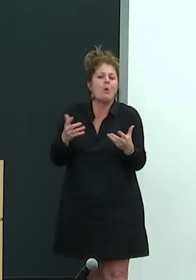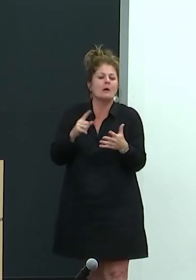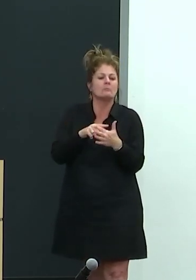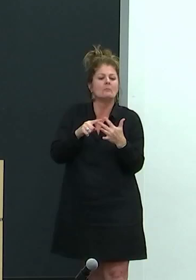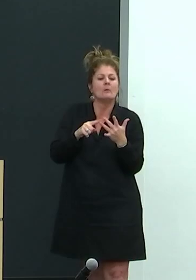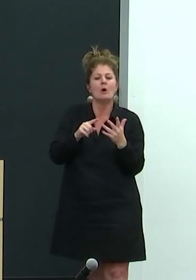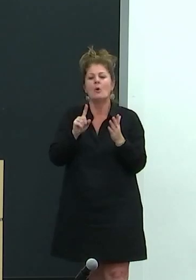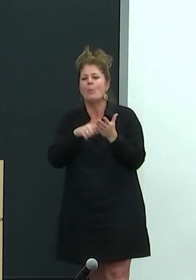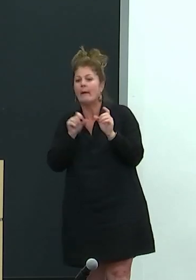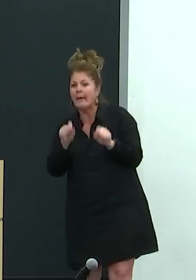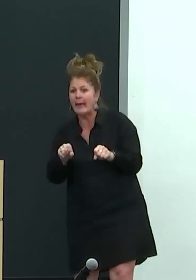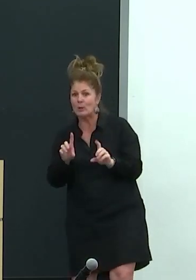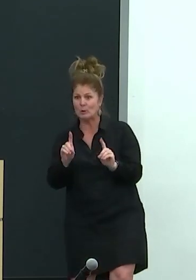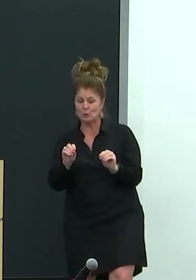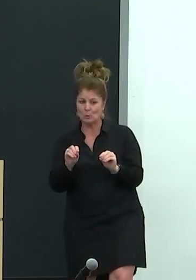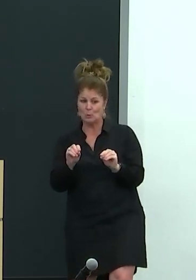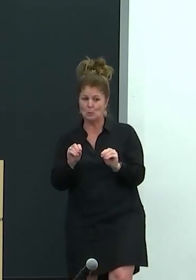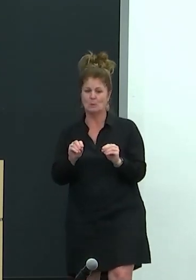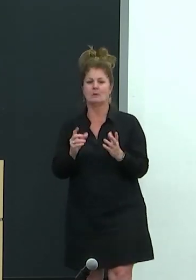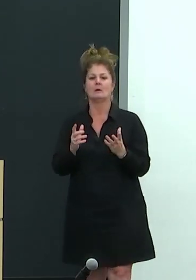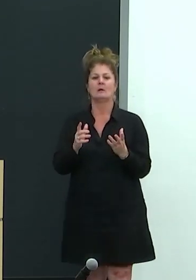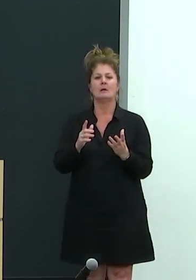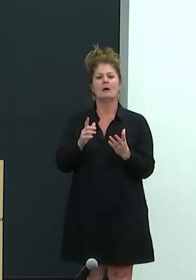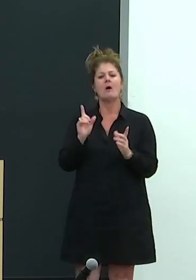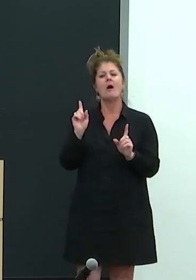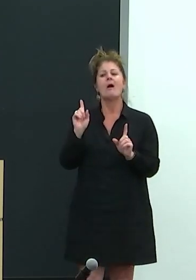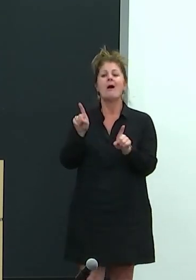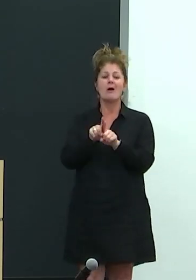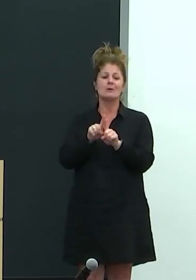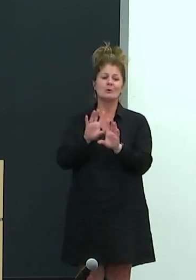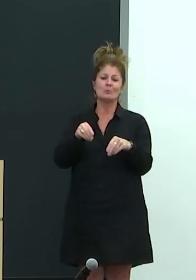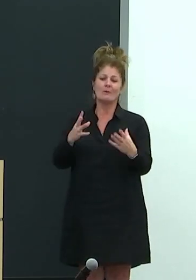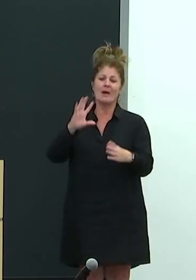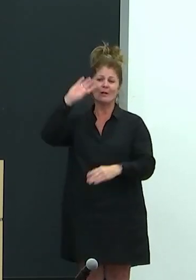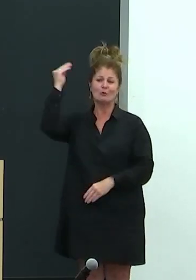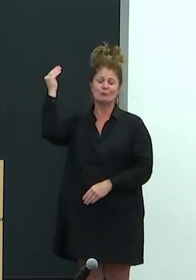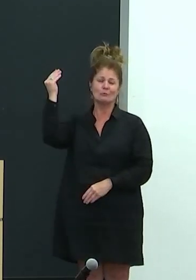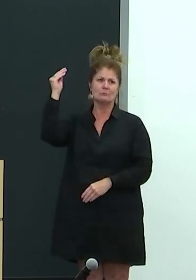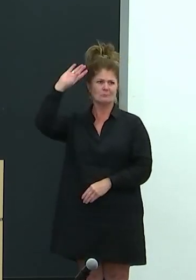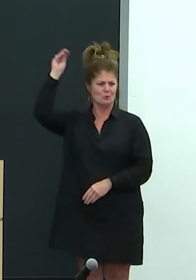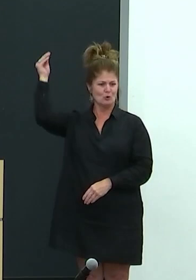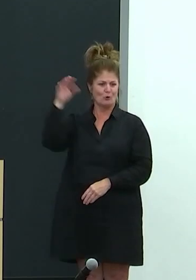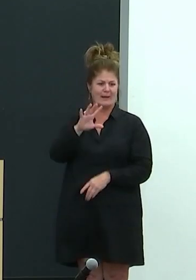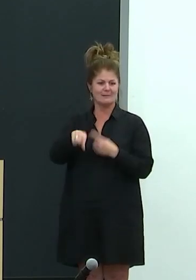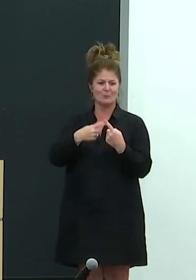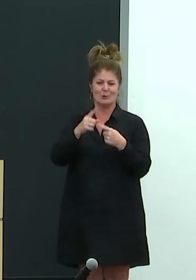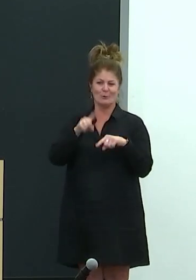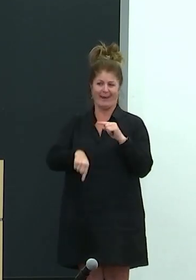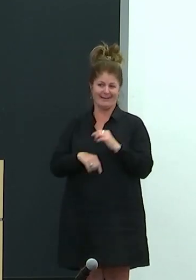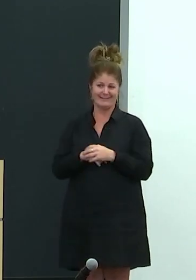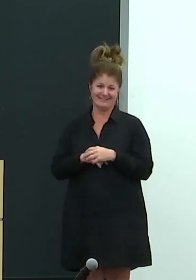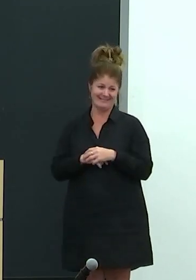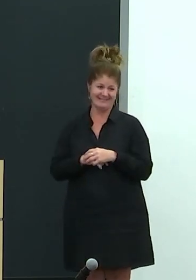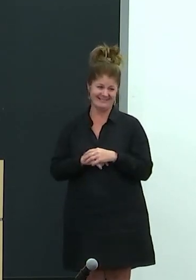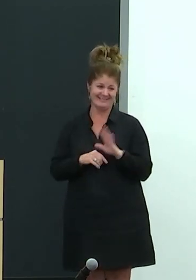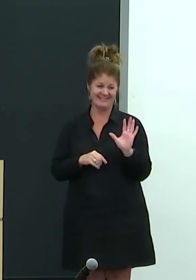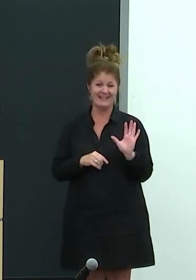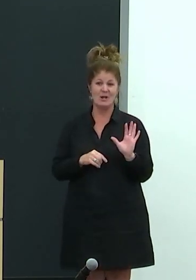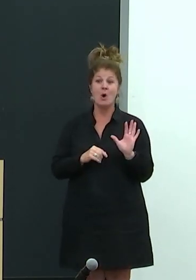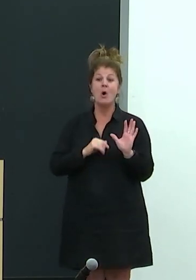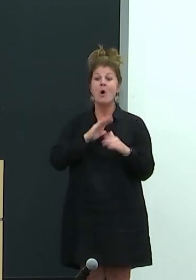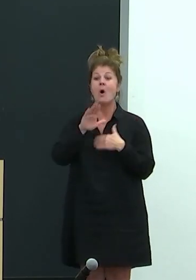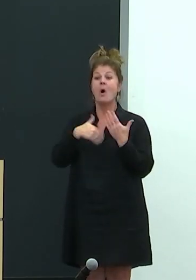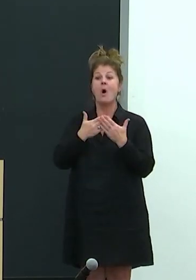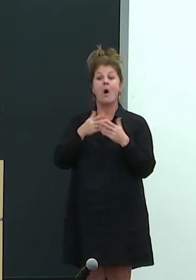what you can do, and give grace when you cannot. Because all individuals, no matter if